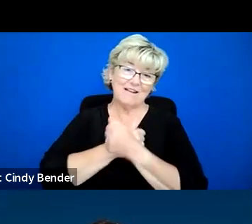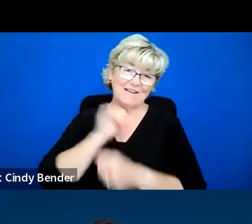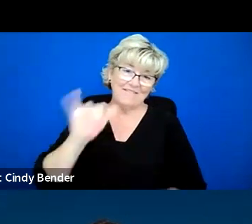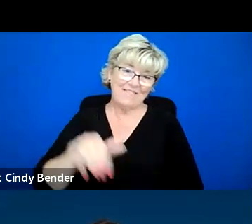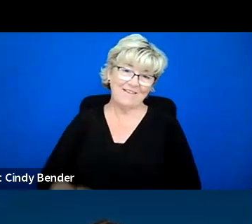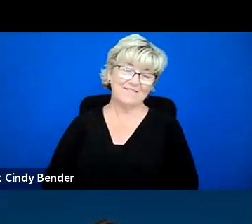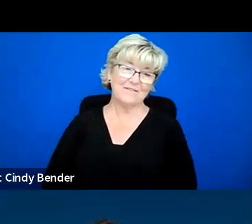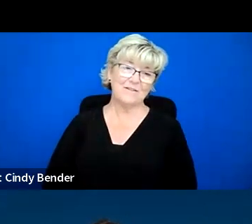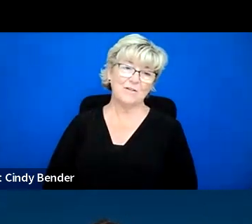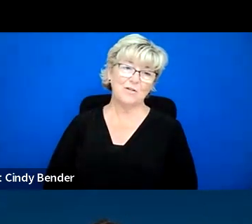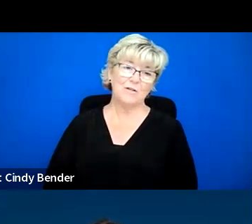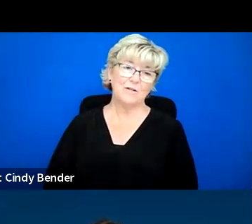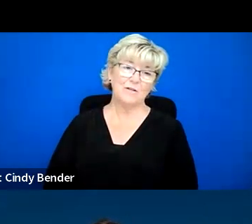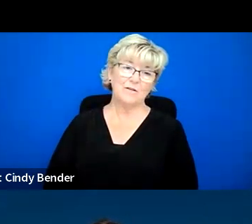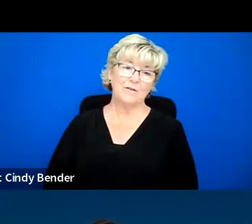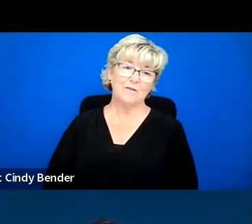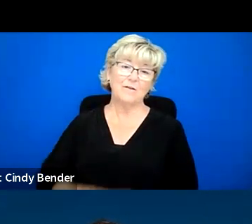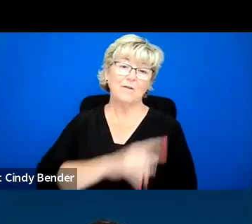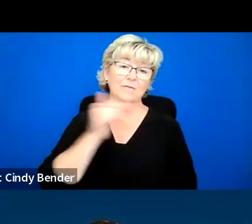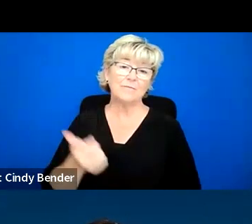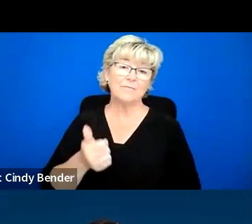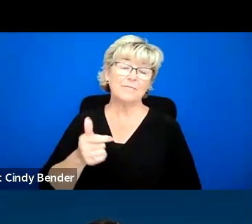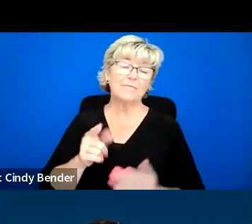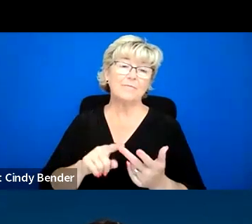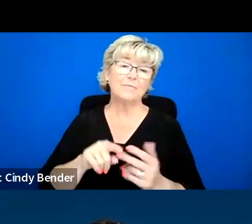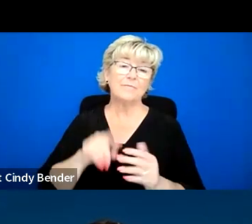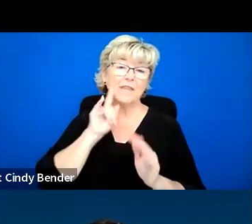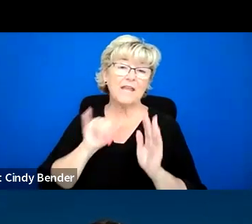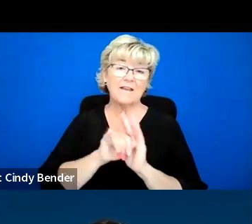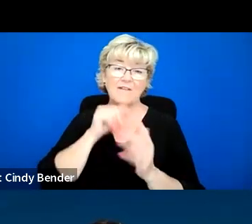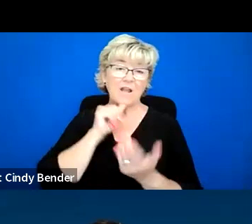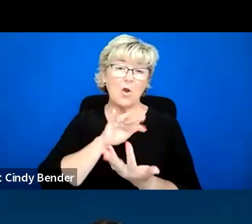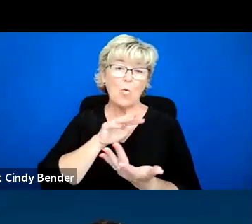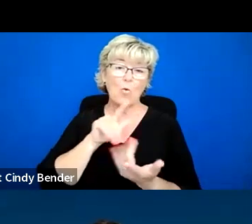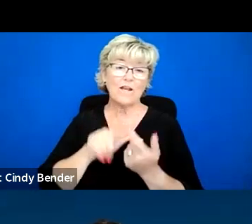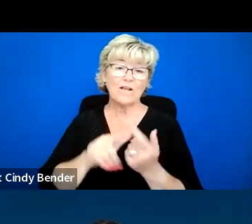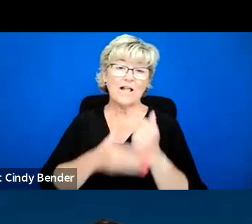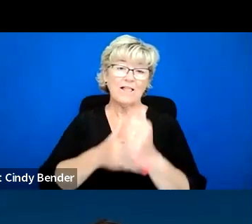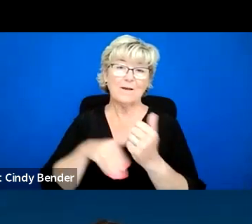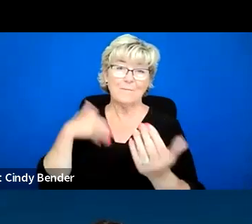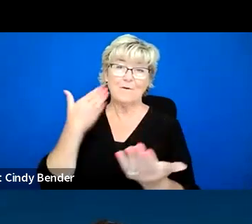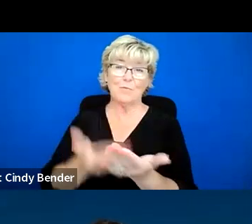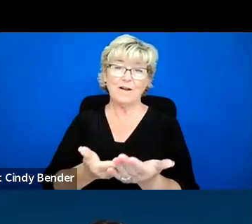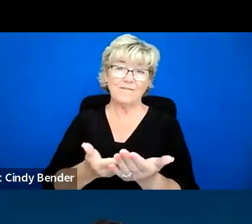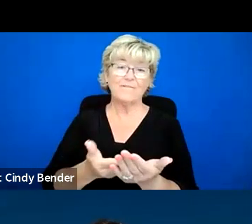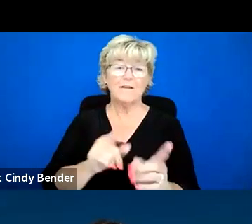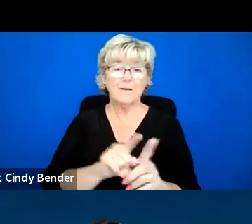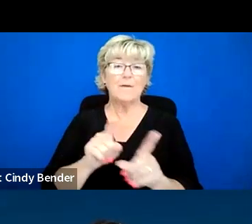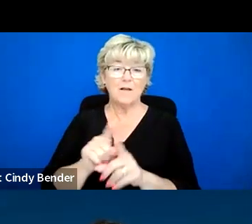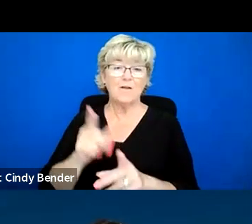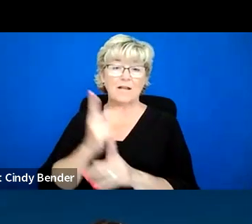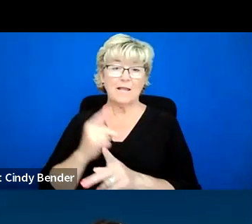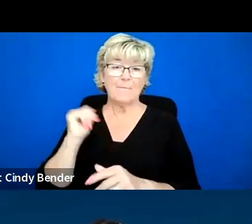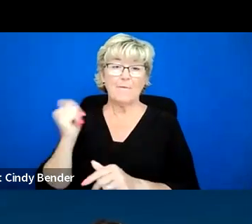I also love to identify about not waiting until help arrives, right? Being able to keep us